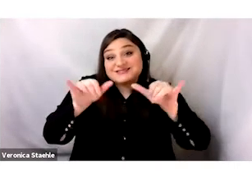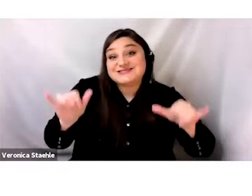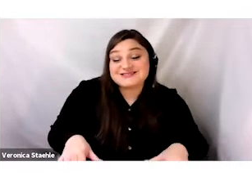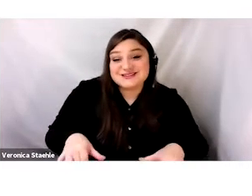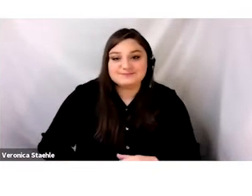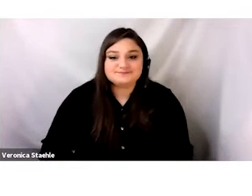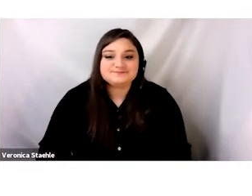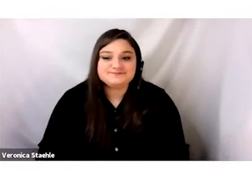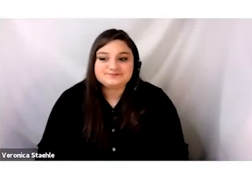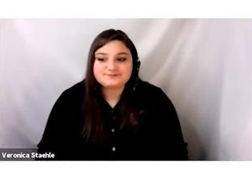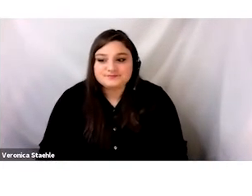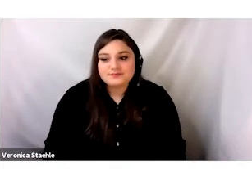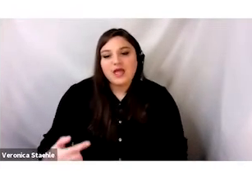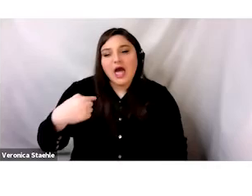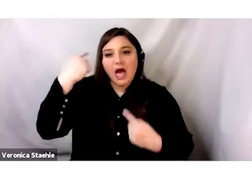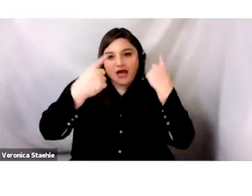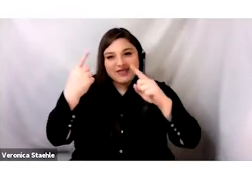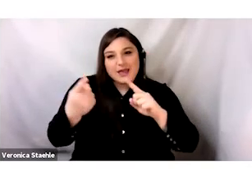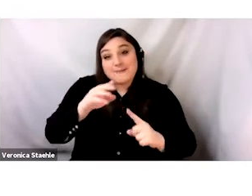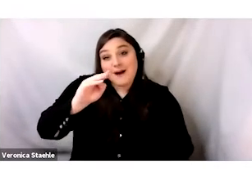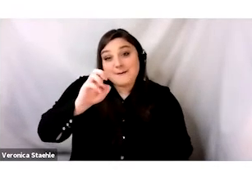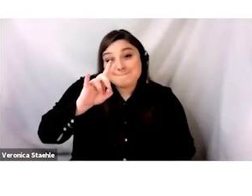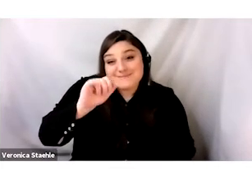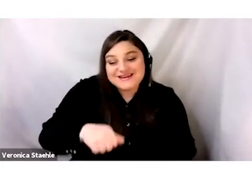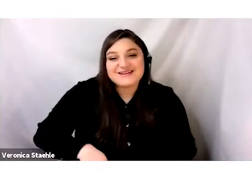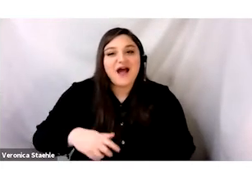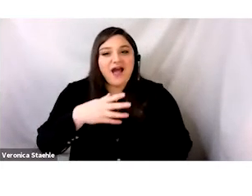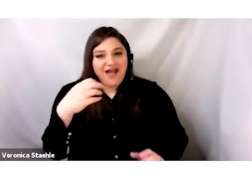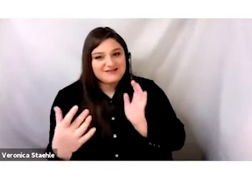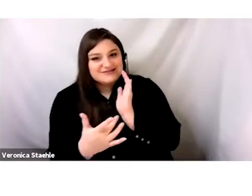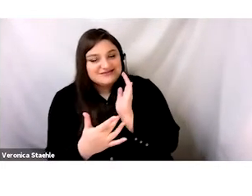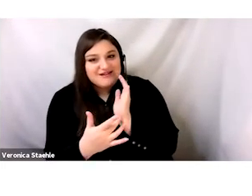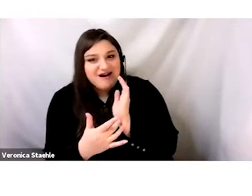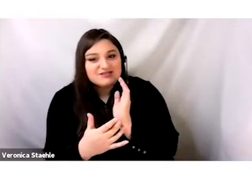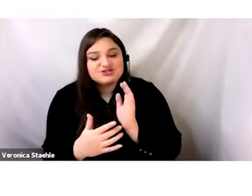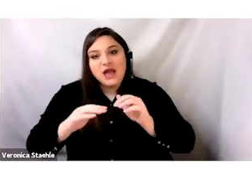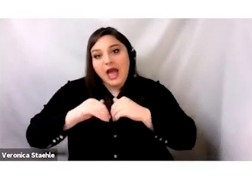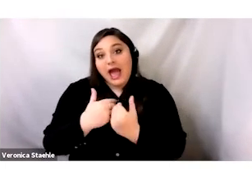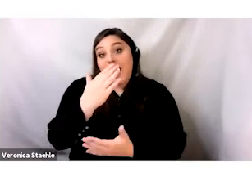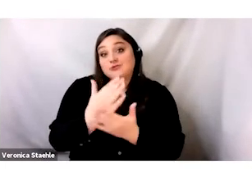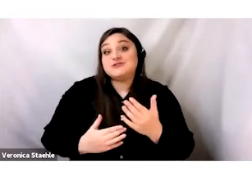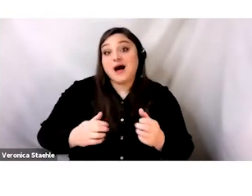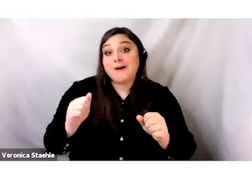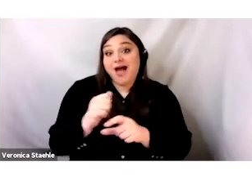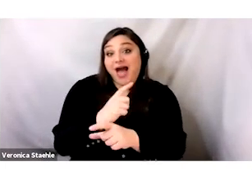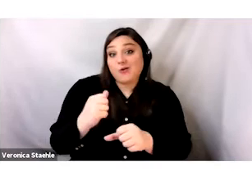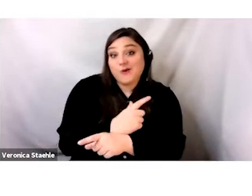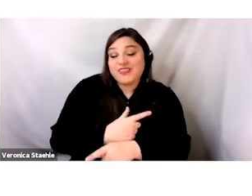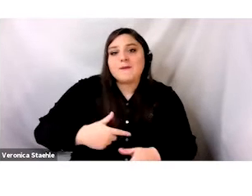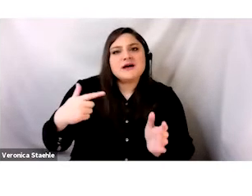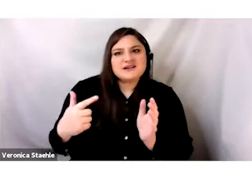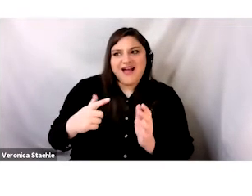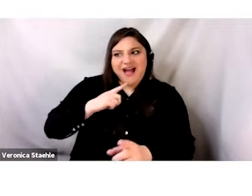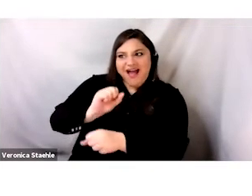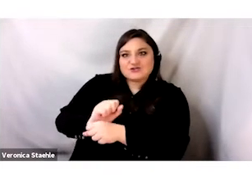think about media and technology and how some algorithms literally can't